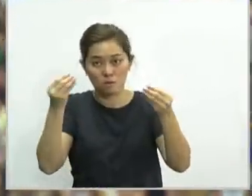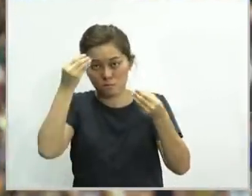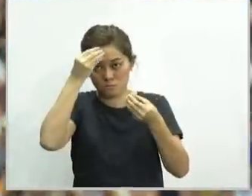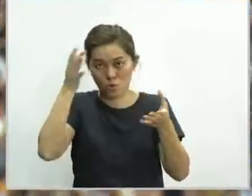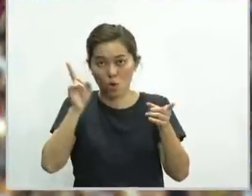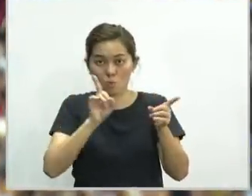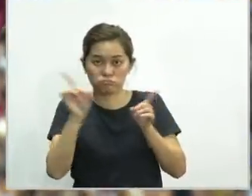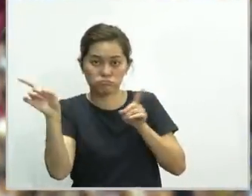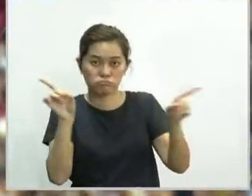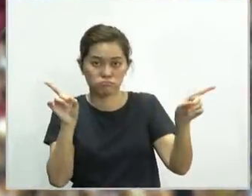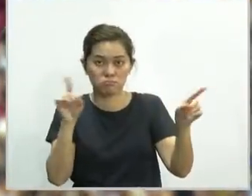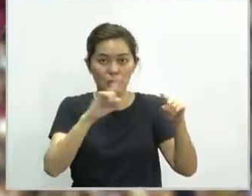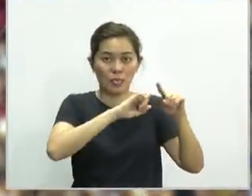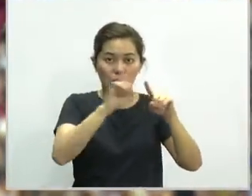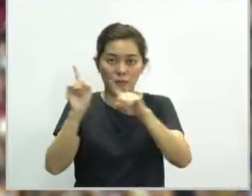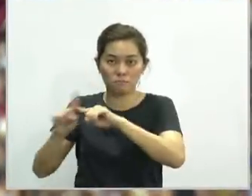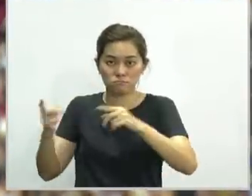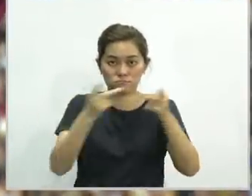other areas.